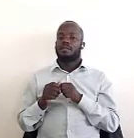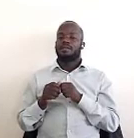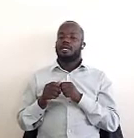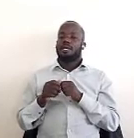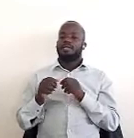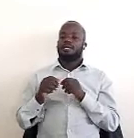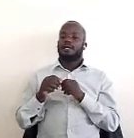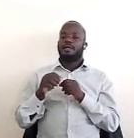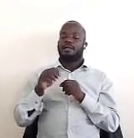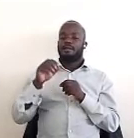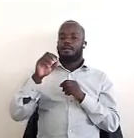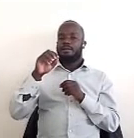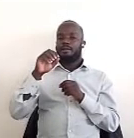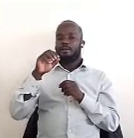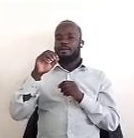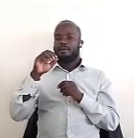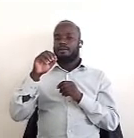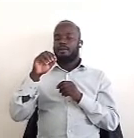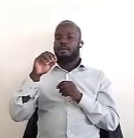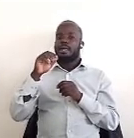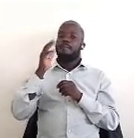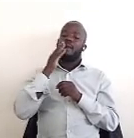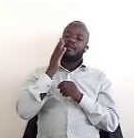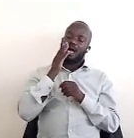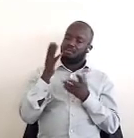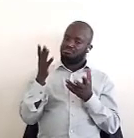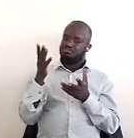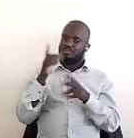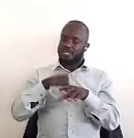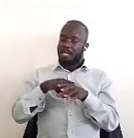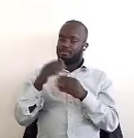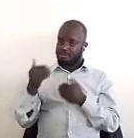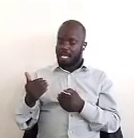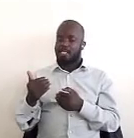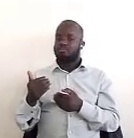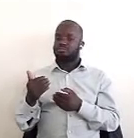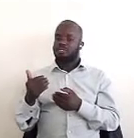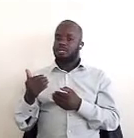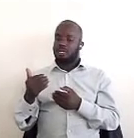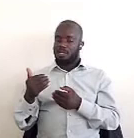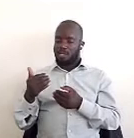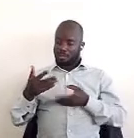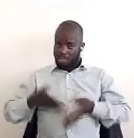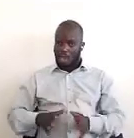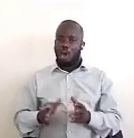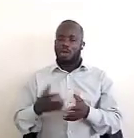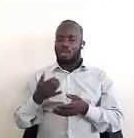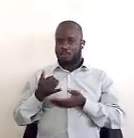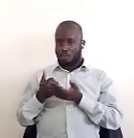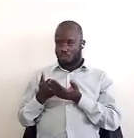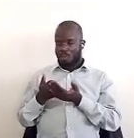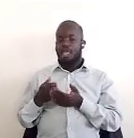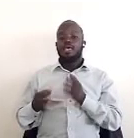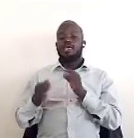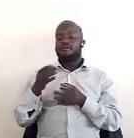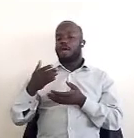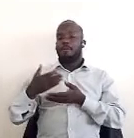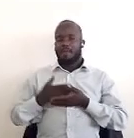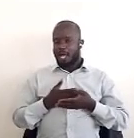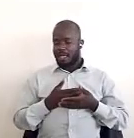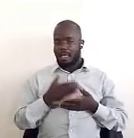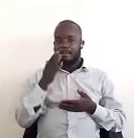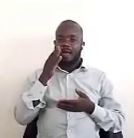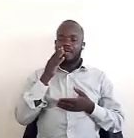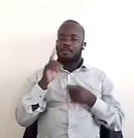Vertical transmission. This type of transmission occurs between a mother and her child during childbirth and breastfeeding. If the mother